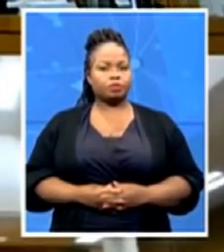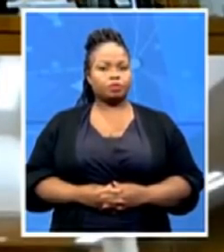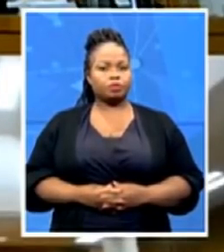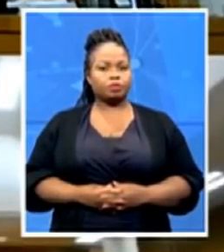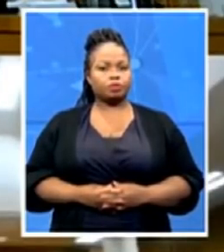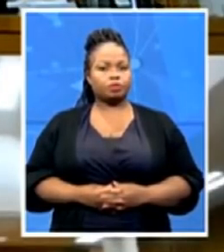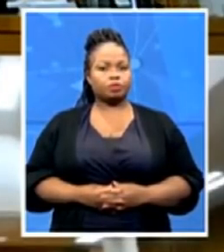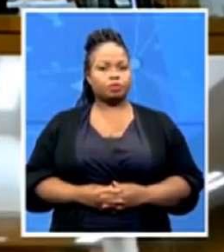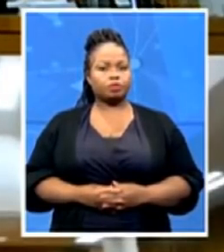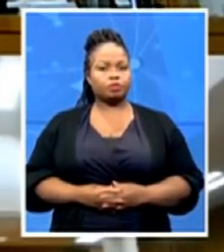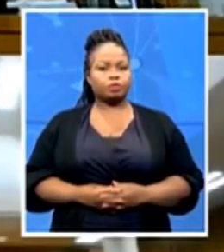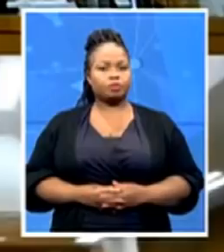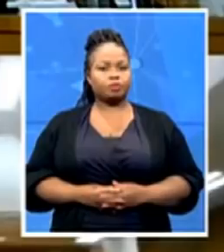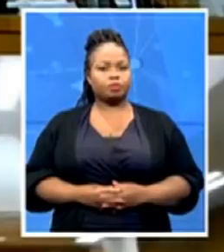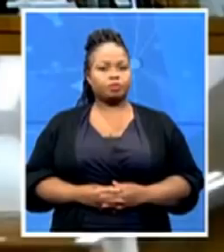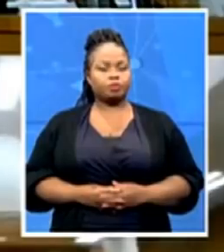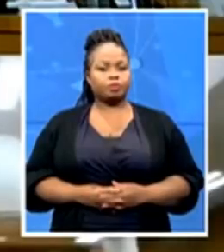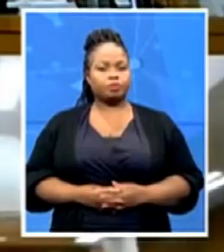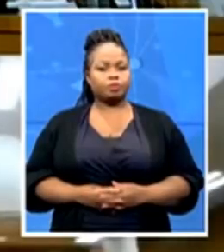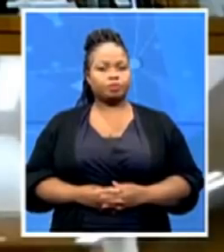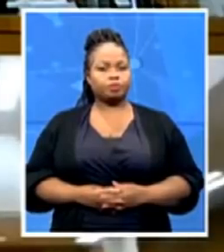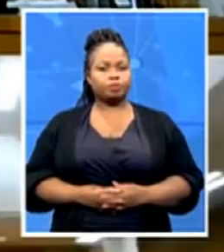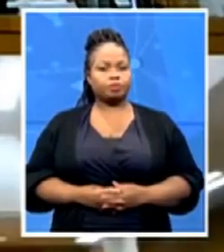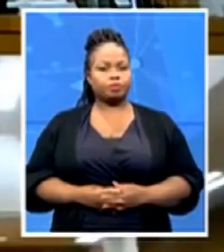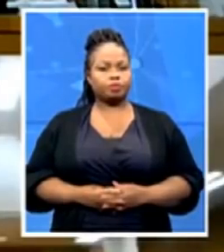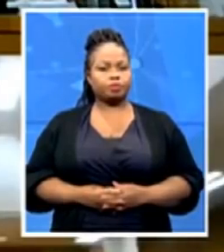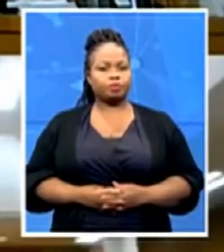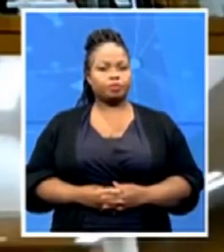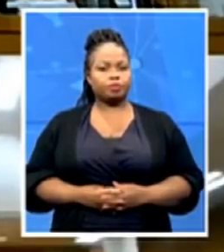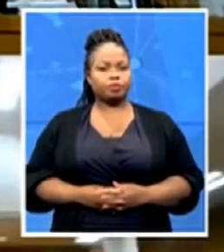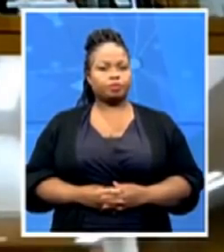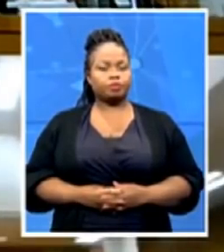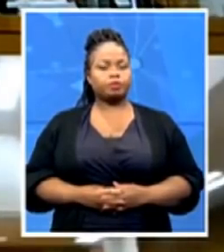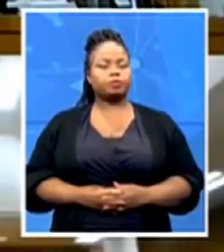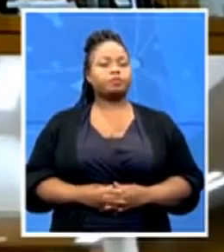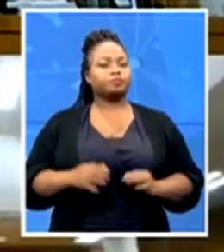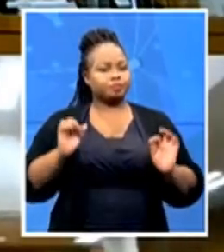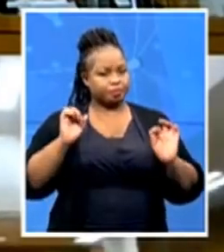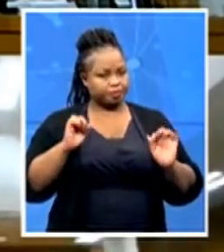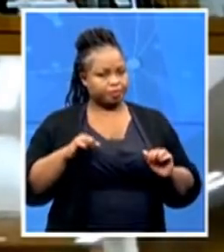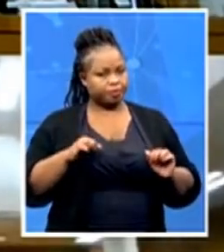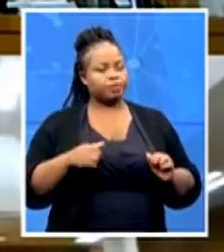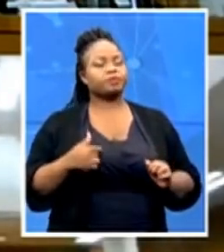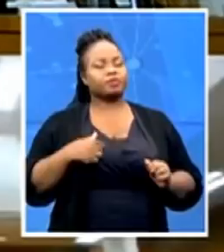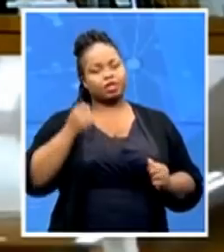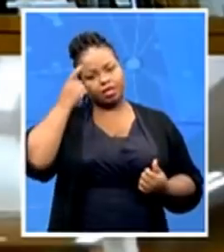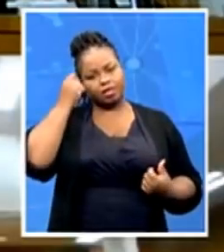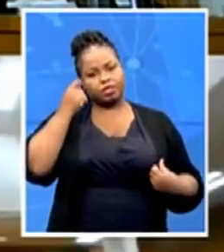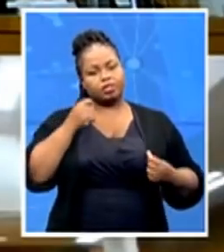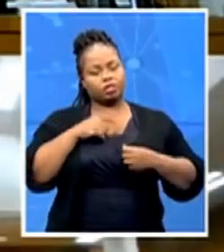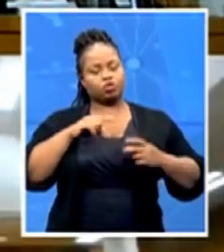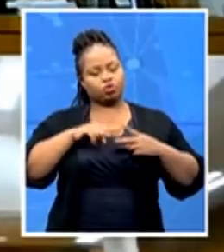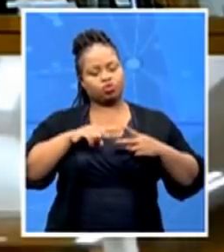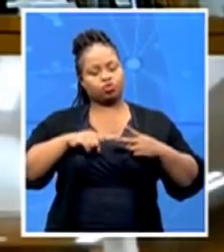get past that step. And I thank you. I understand those 2 points, and I have